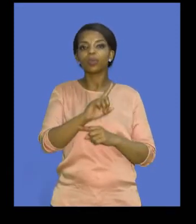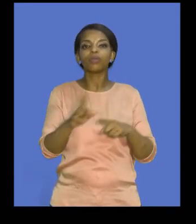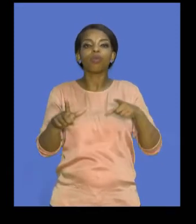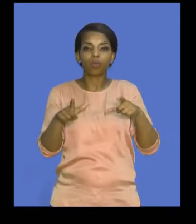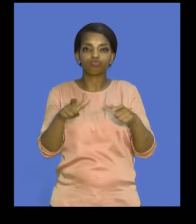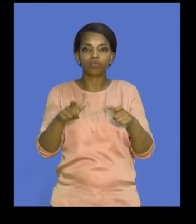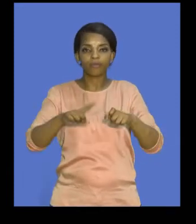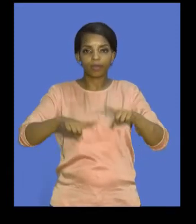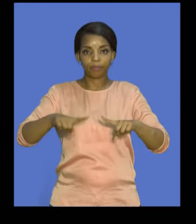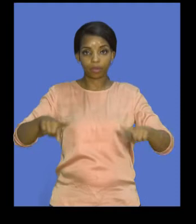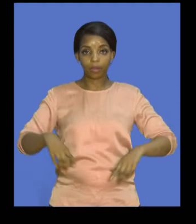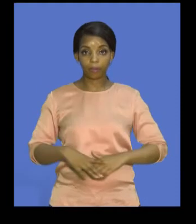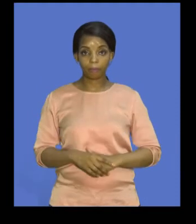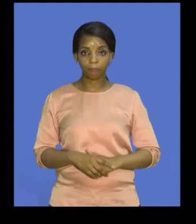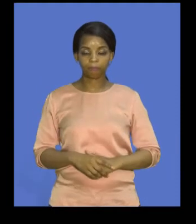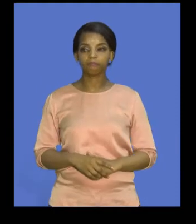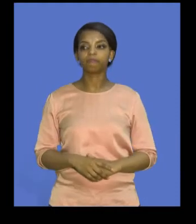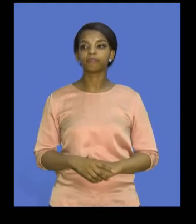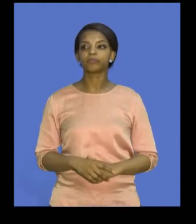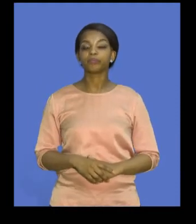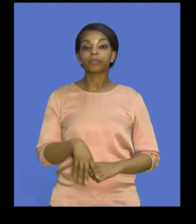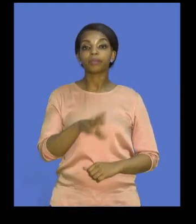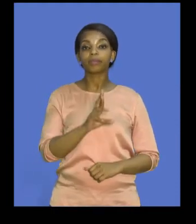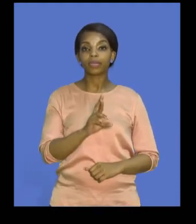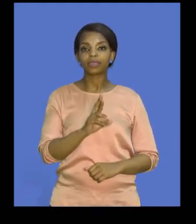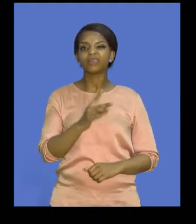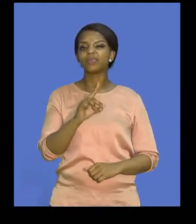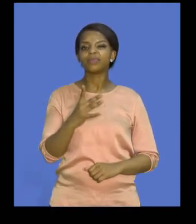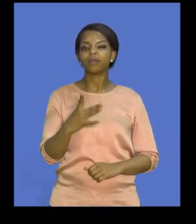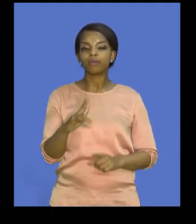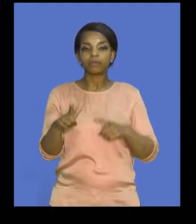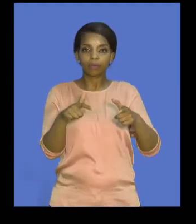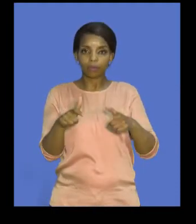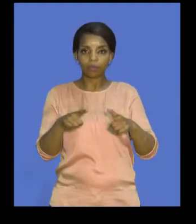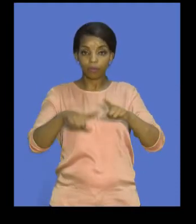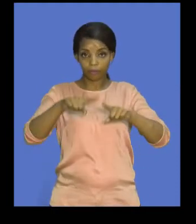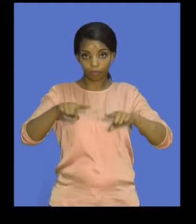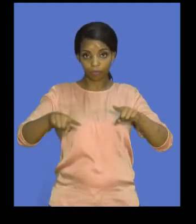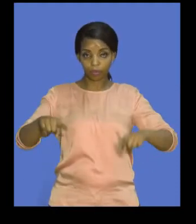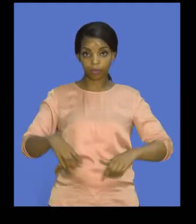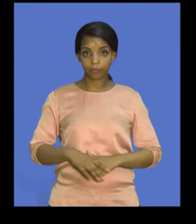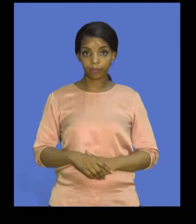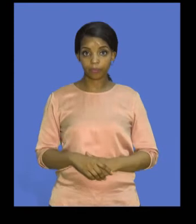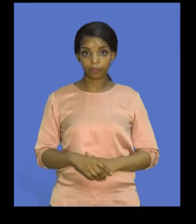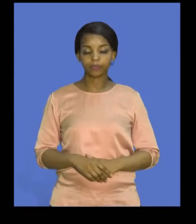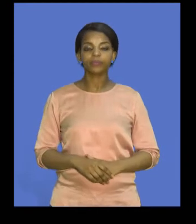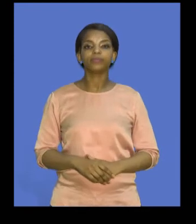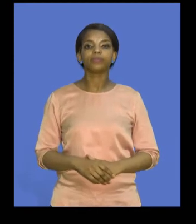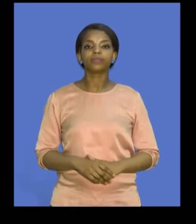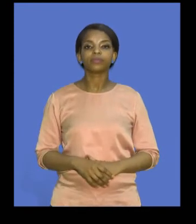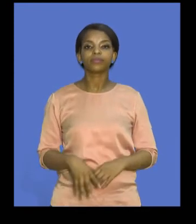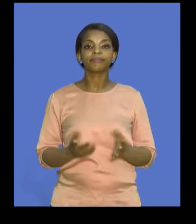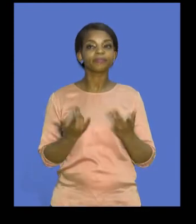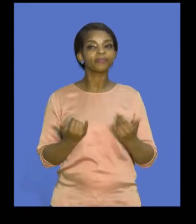So R is the control variable, okay? Okay. Now we're keeping